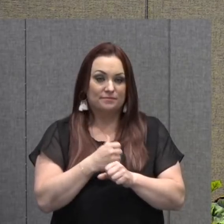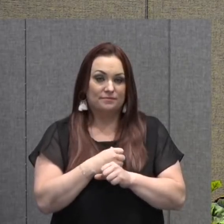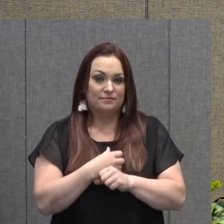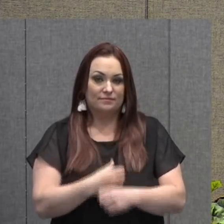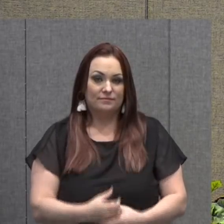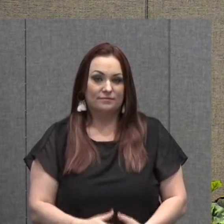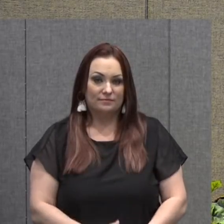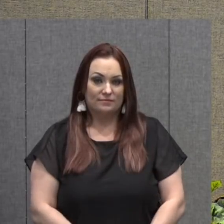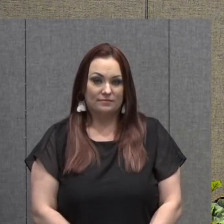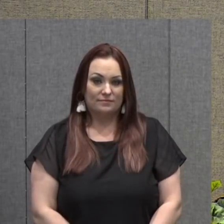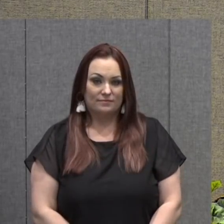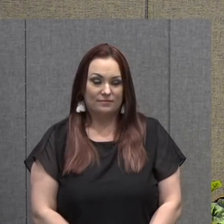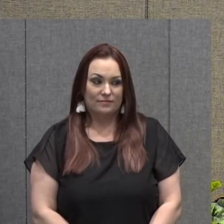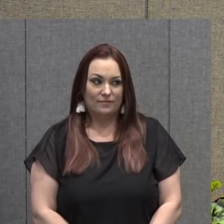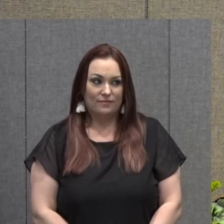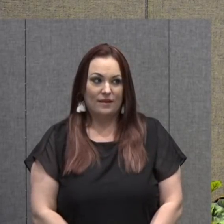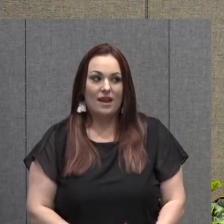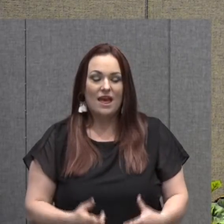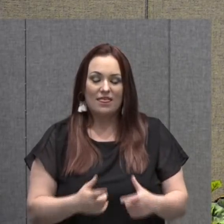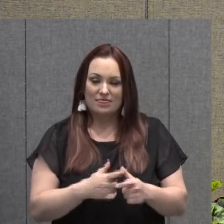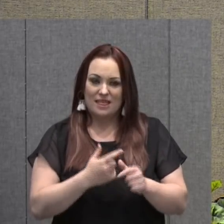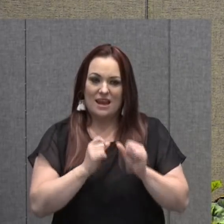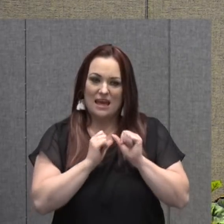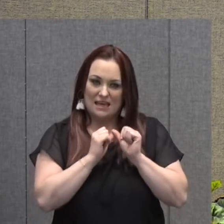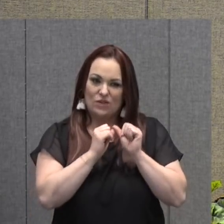I get to play